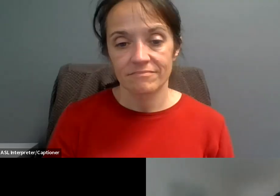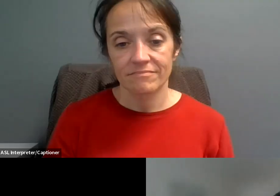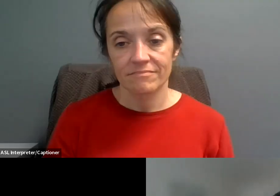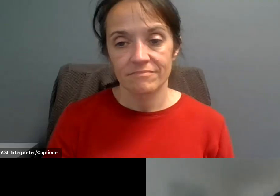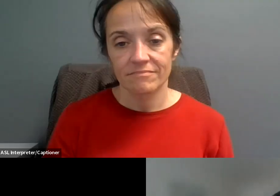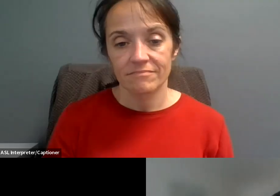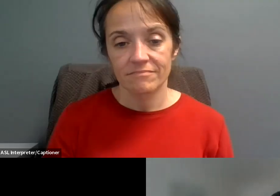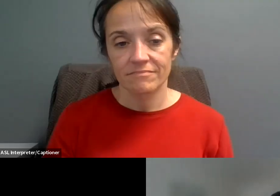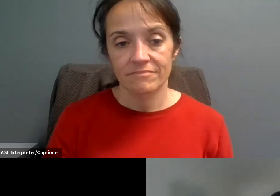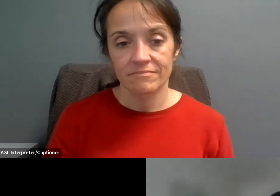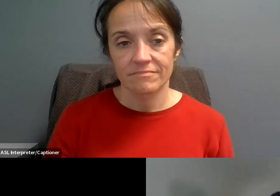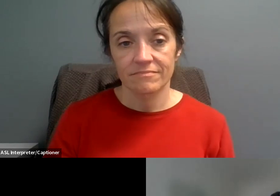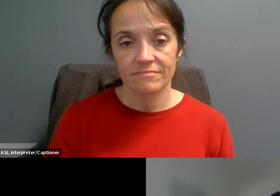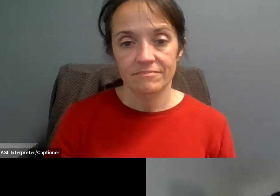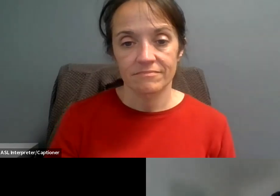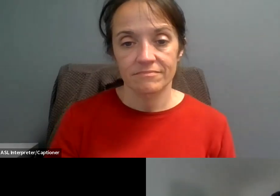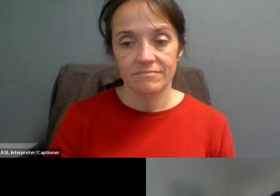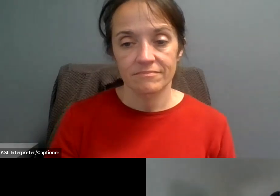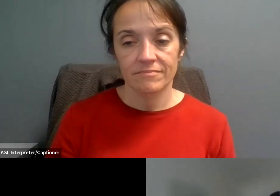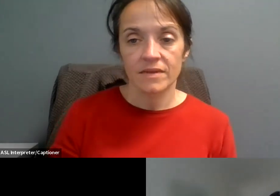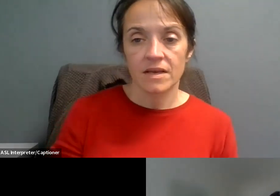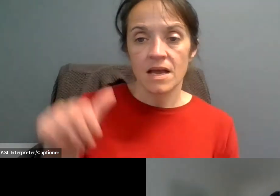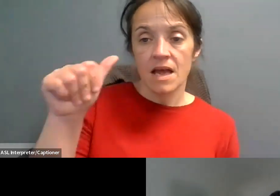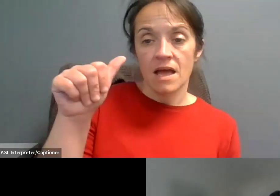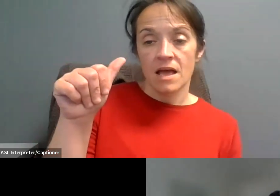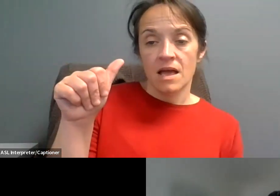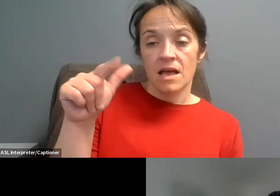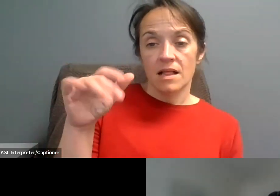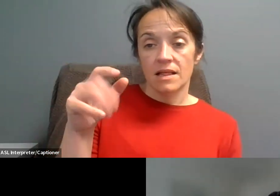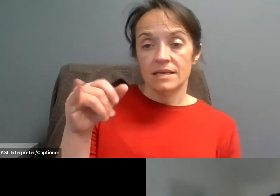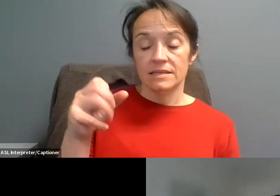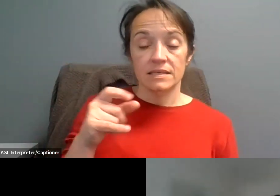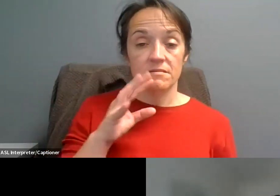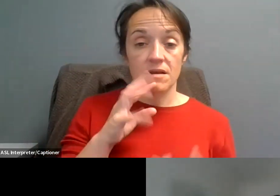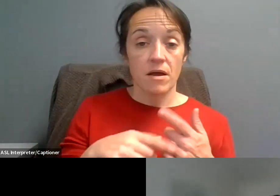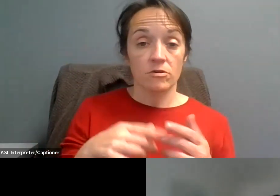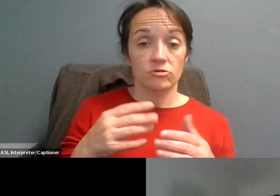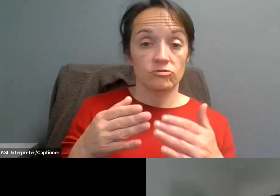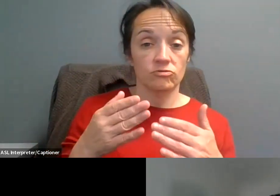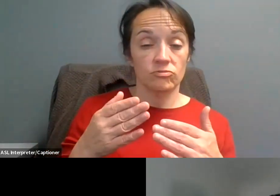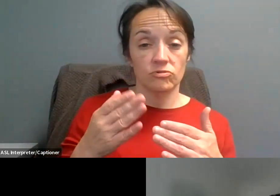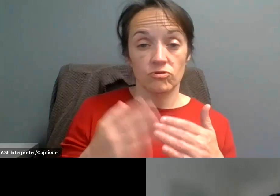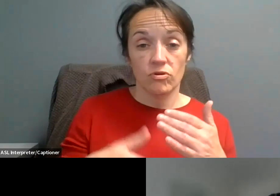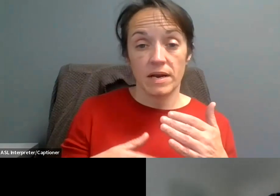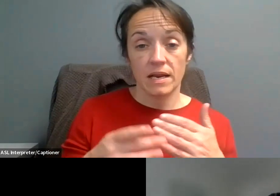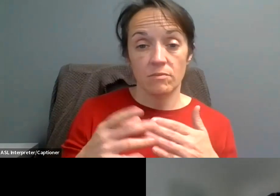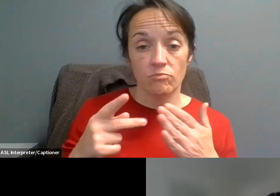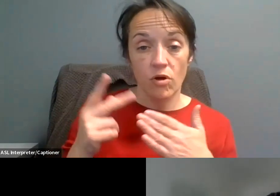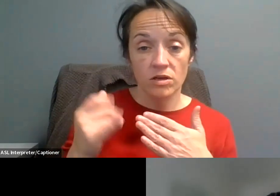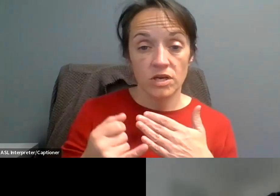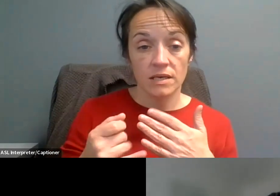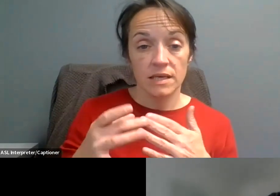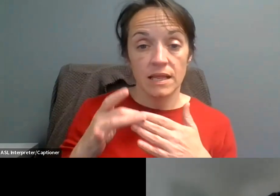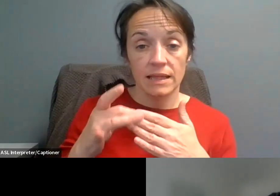of questions on terminating projects, deleting projects. Do we want to provide an update on